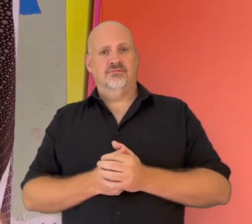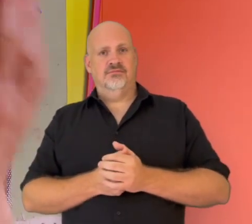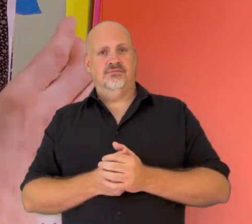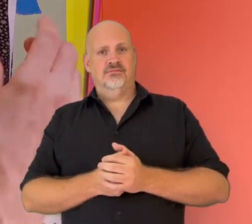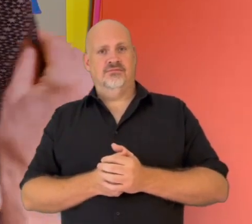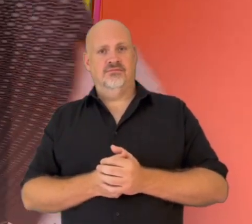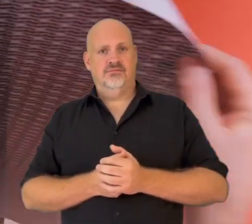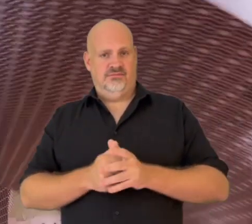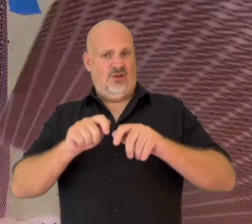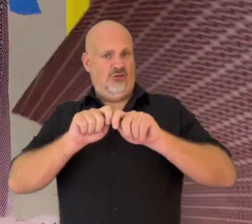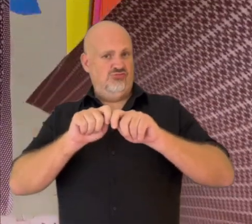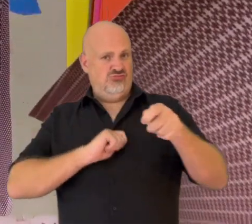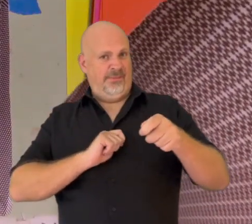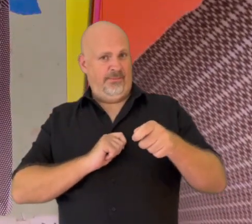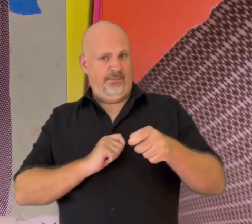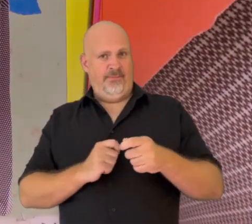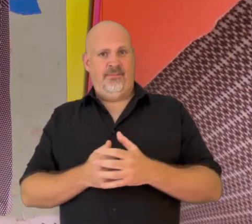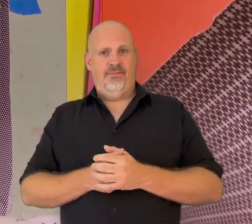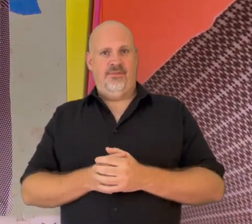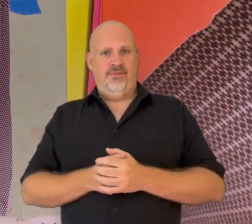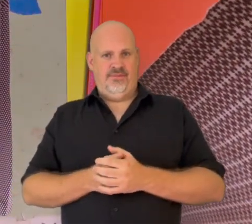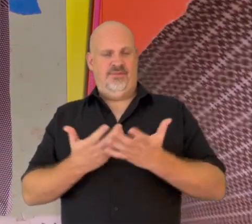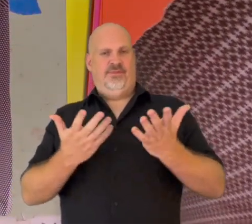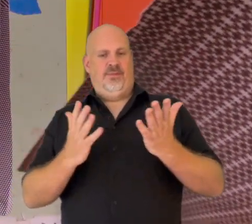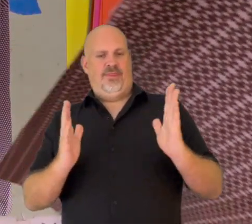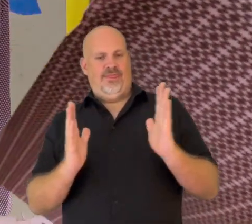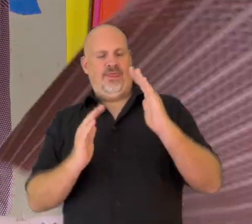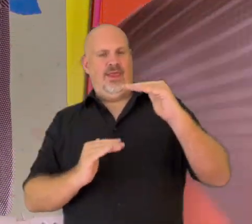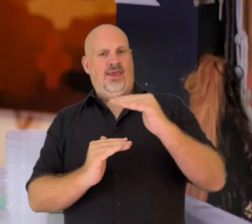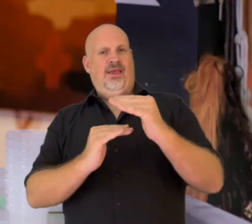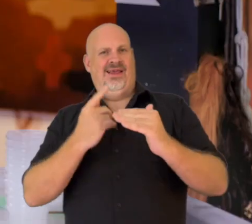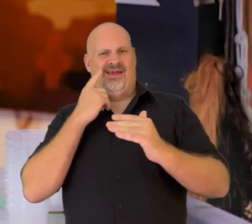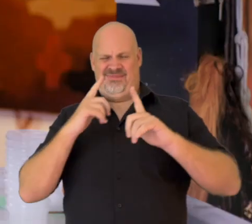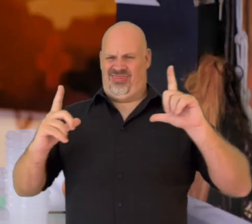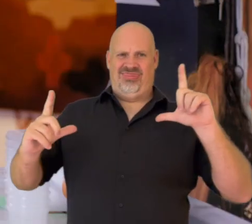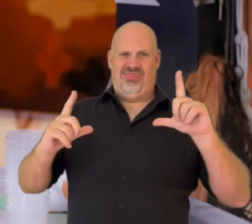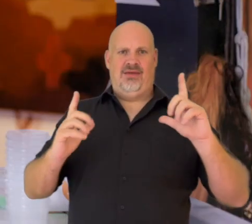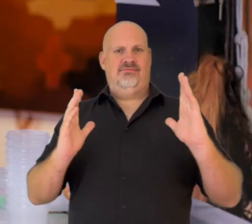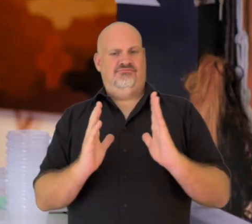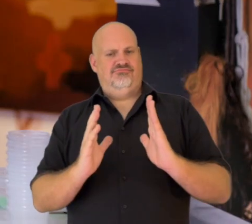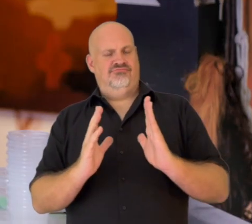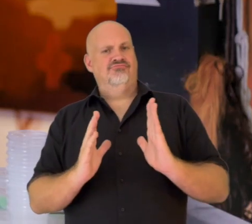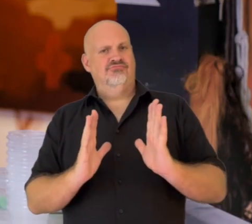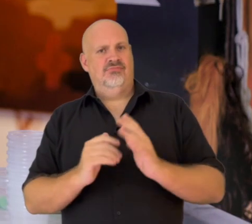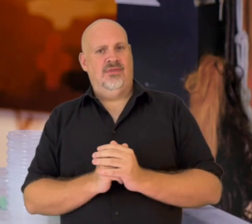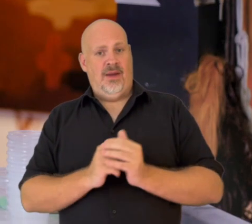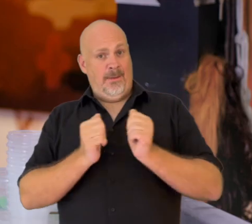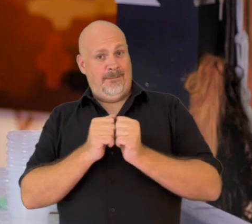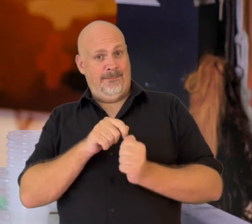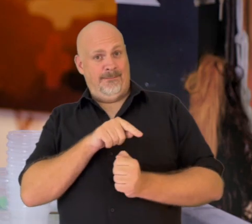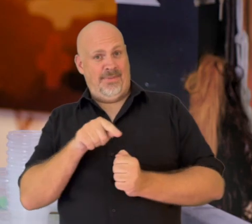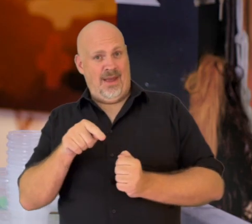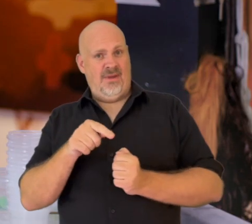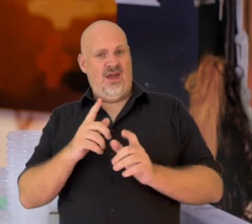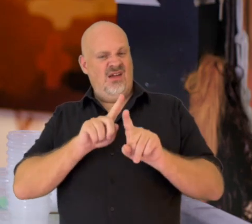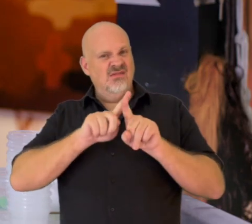you can rip them down, and that's a bit easier to work with. So these sheets of paper with